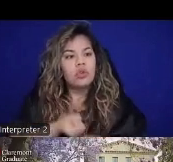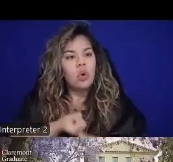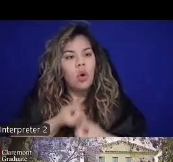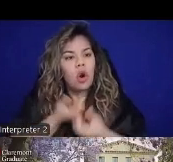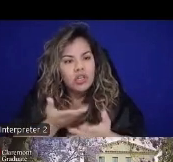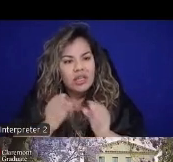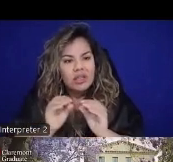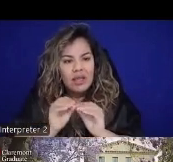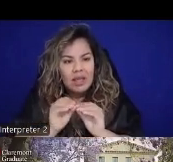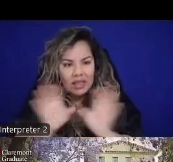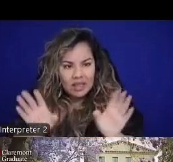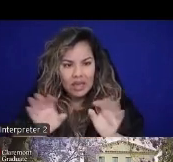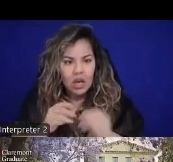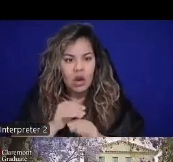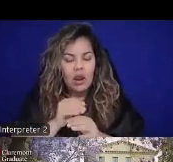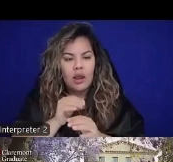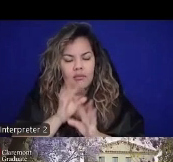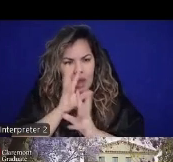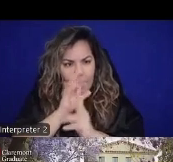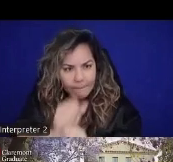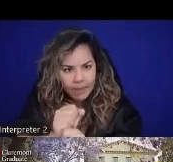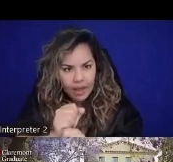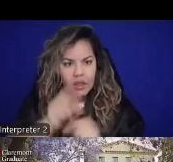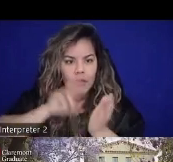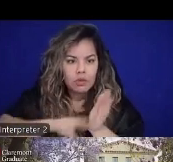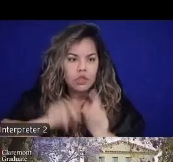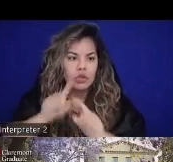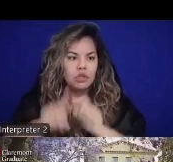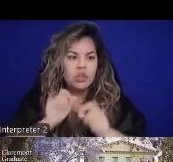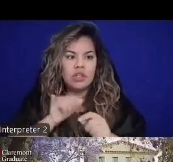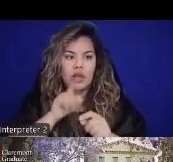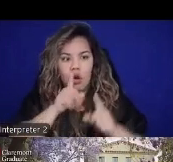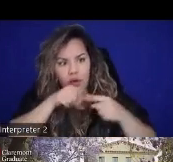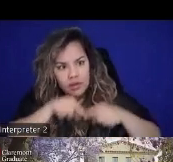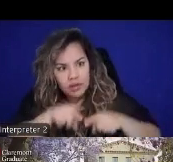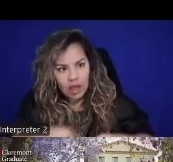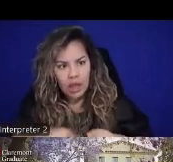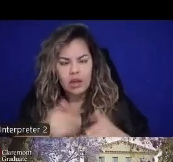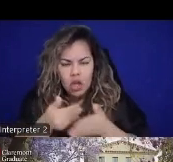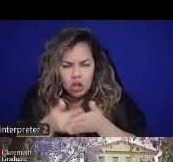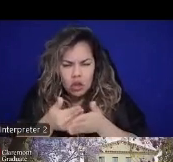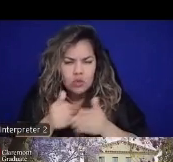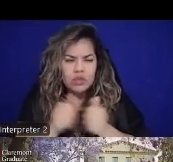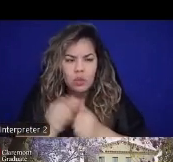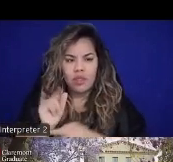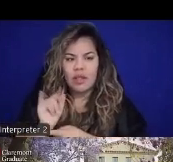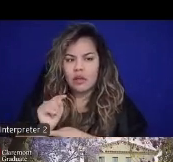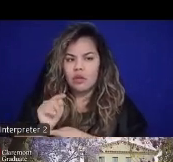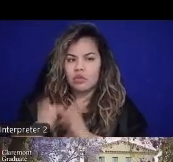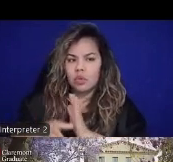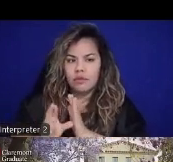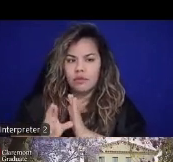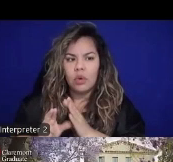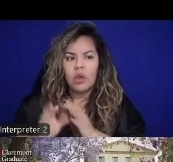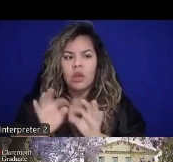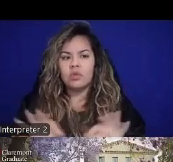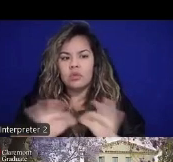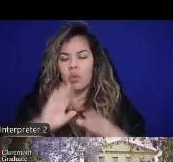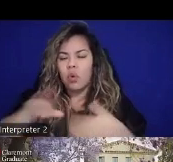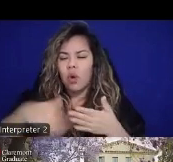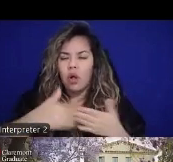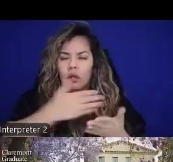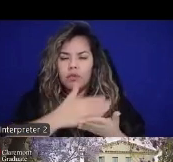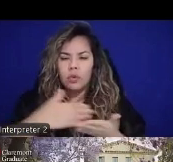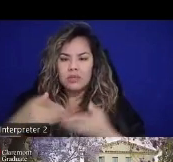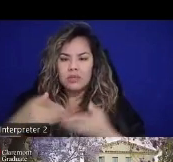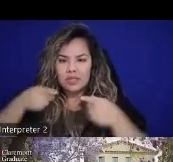conceptual framework, and the methodology. So alignment is really critical across all of those pieces of your manuscript. And you should